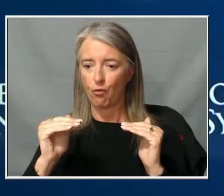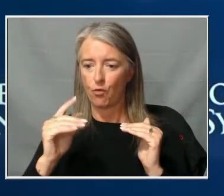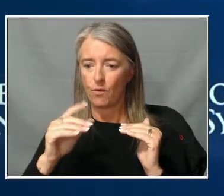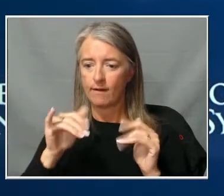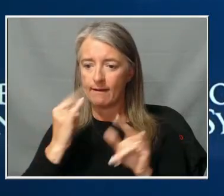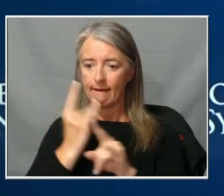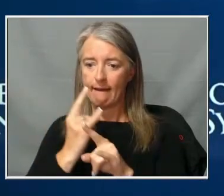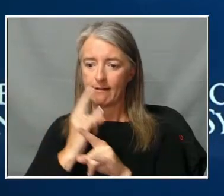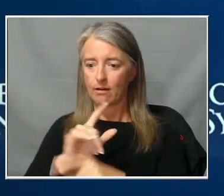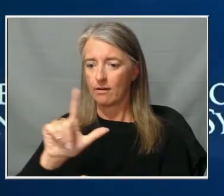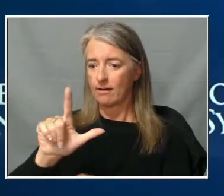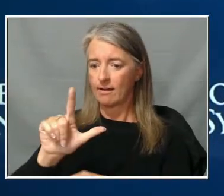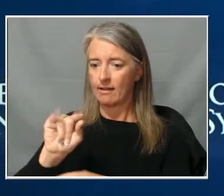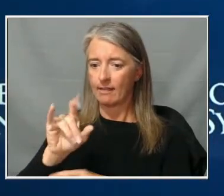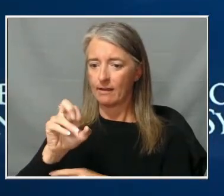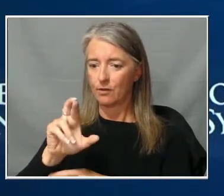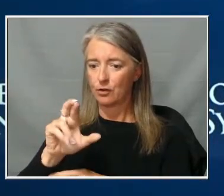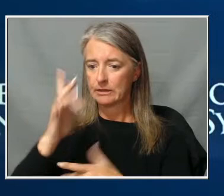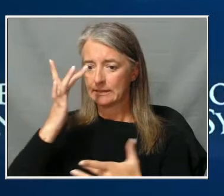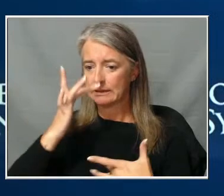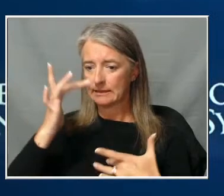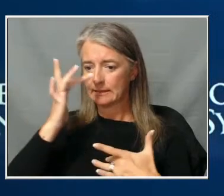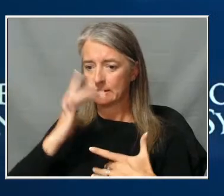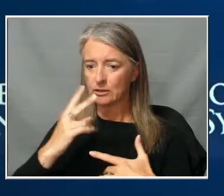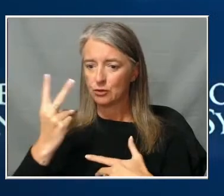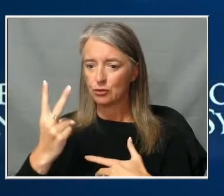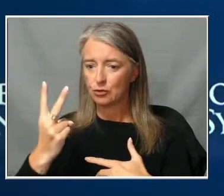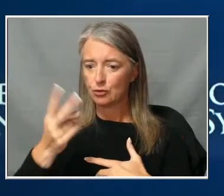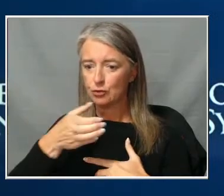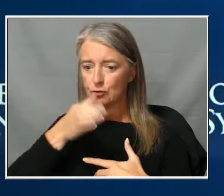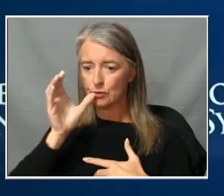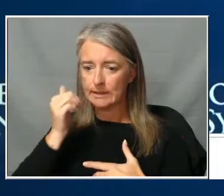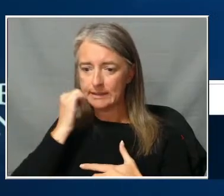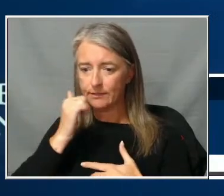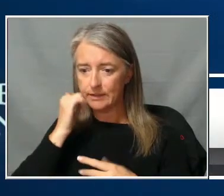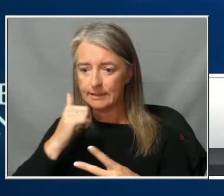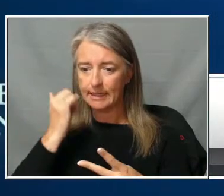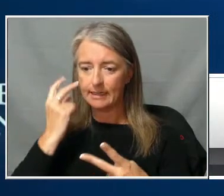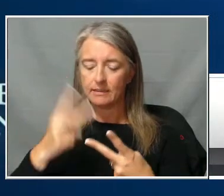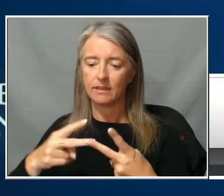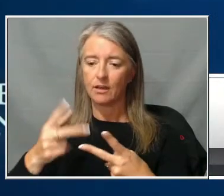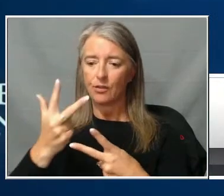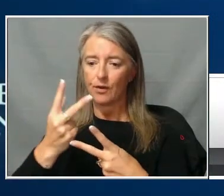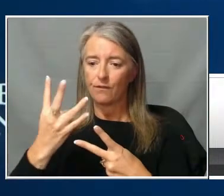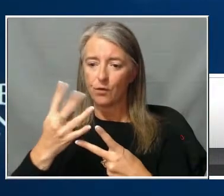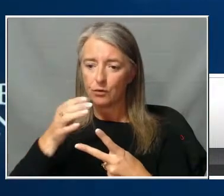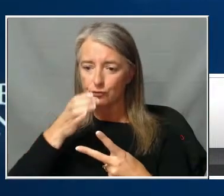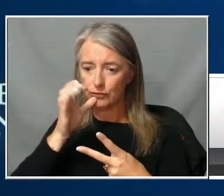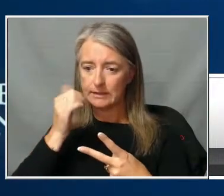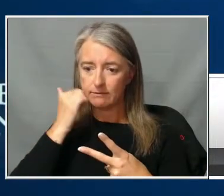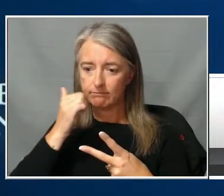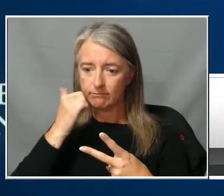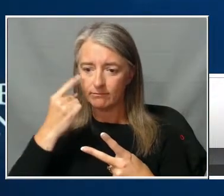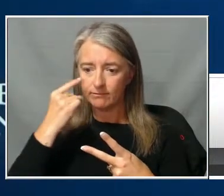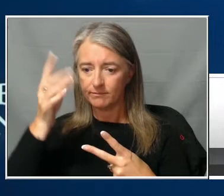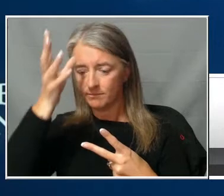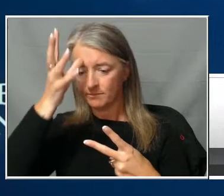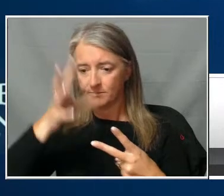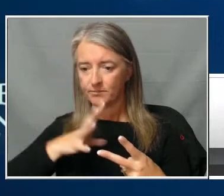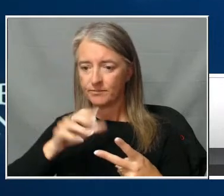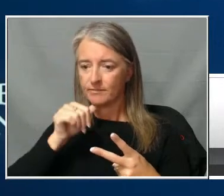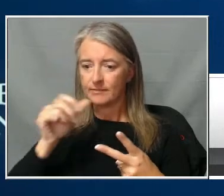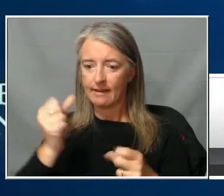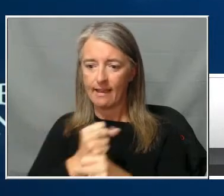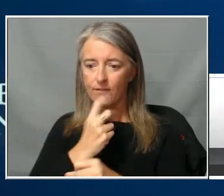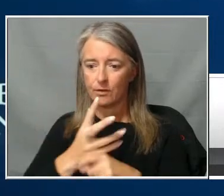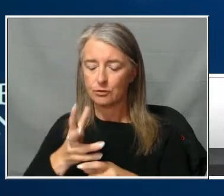disease becomes possible, and that's about 2 drinks a day for women and about 3 or 4 drinks a day for men. Not everyone who drinks more than